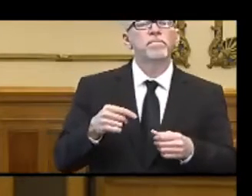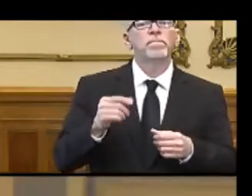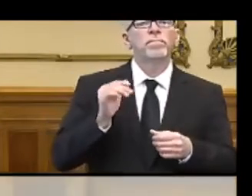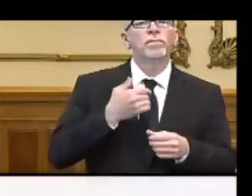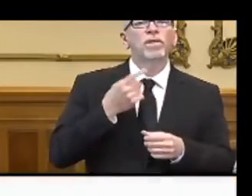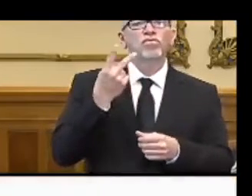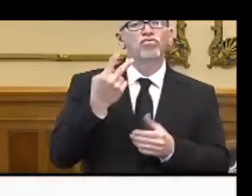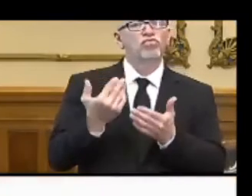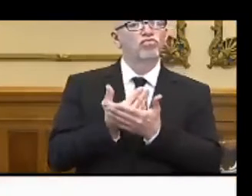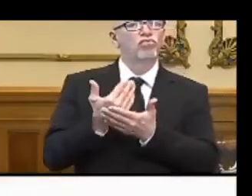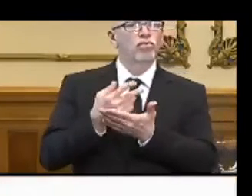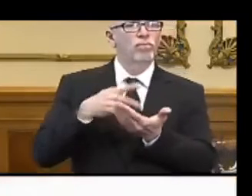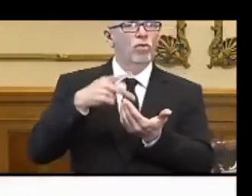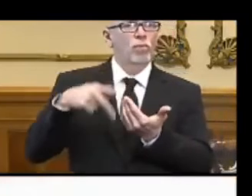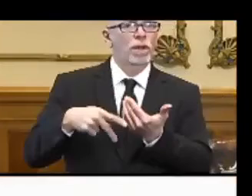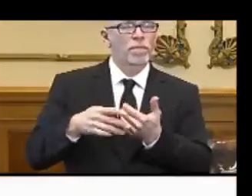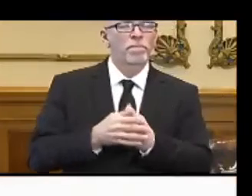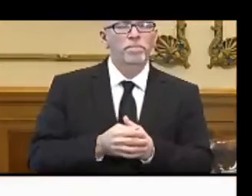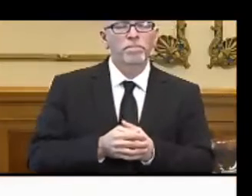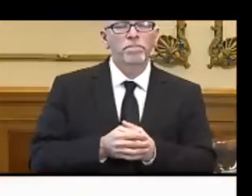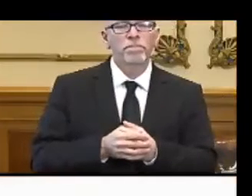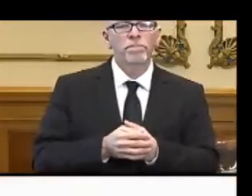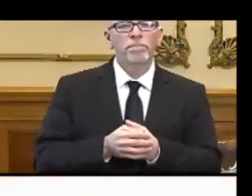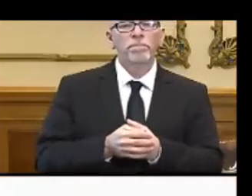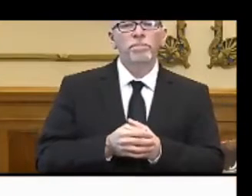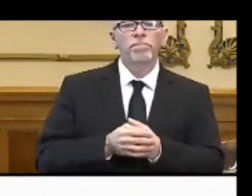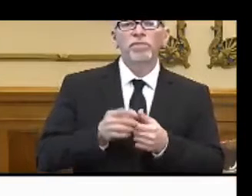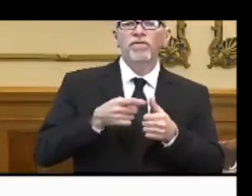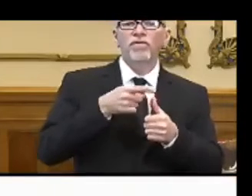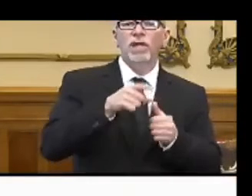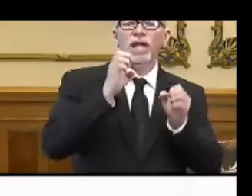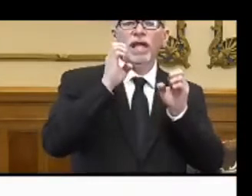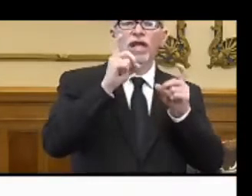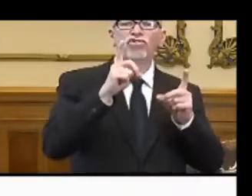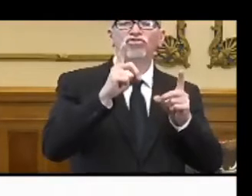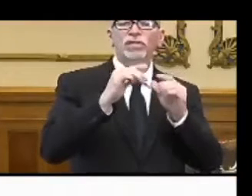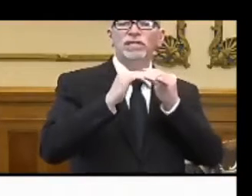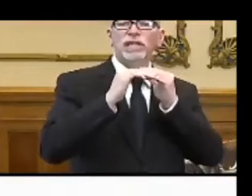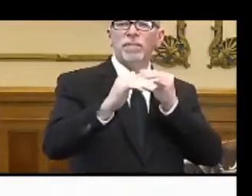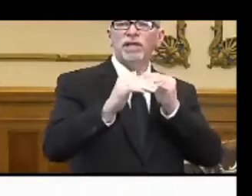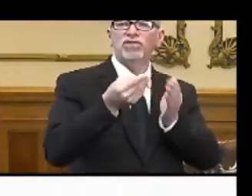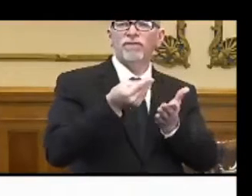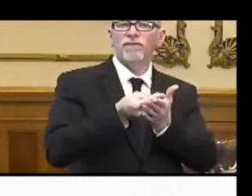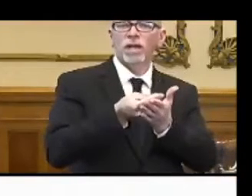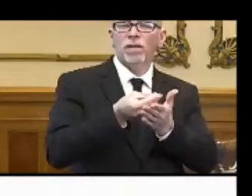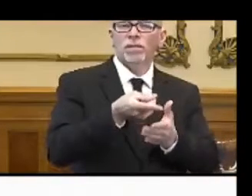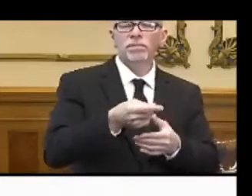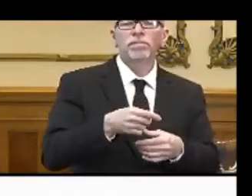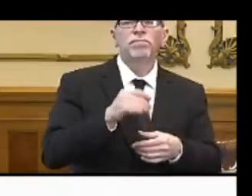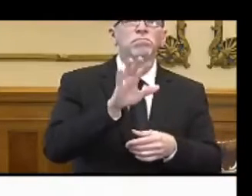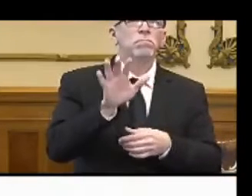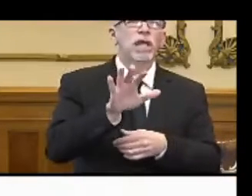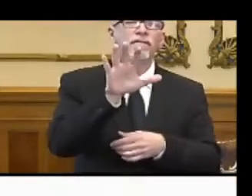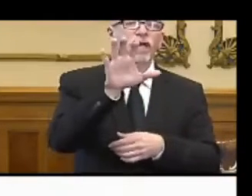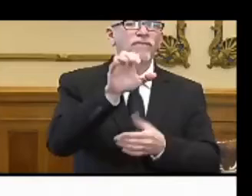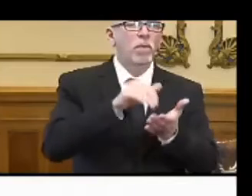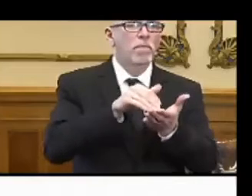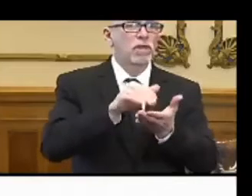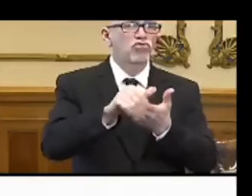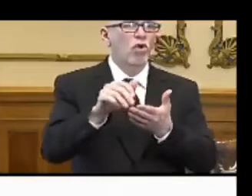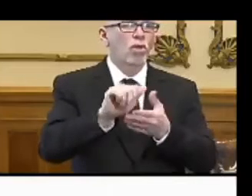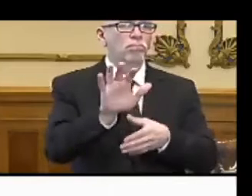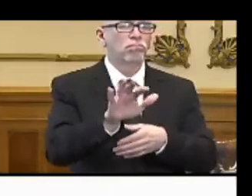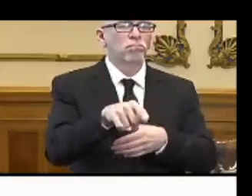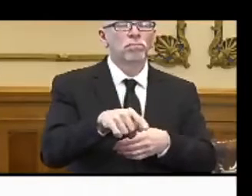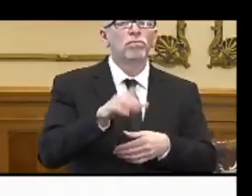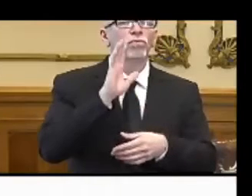two new programs. The first is the Education Stabilization Fund. It's roughly $500 million, which will